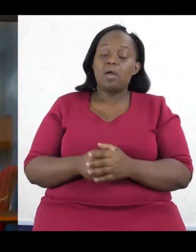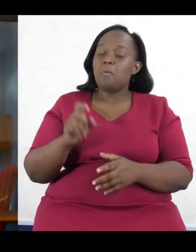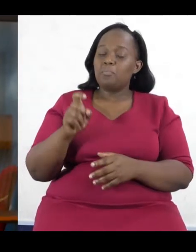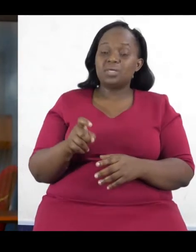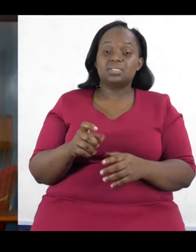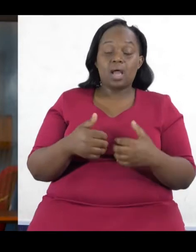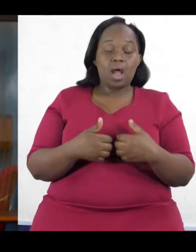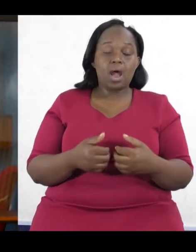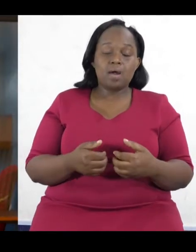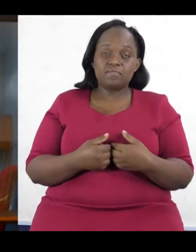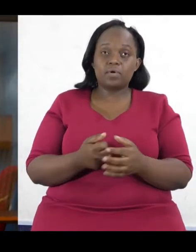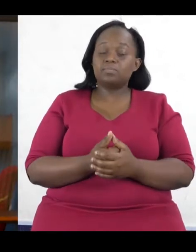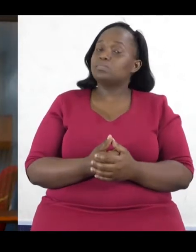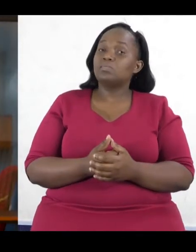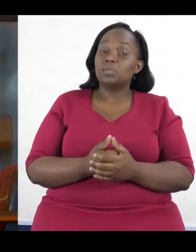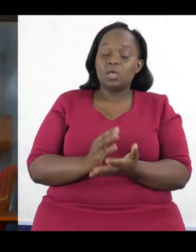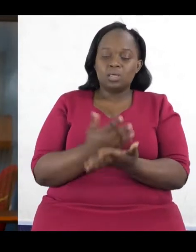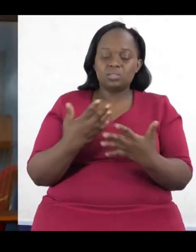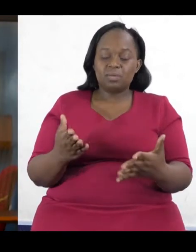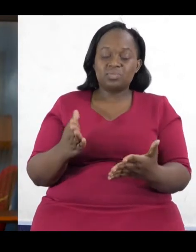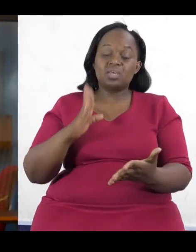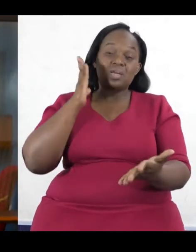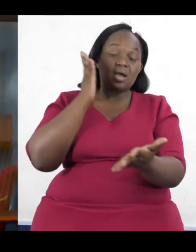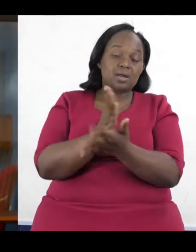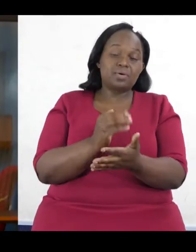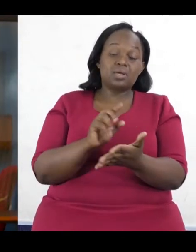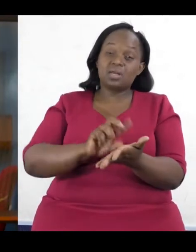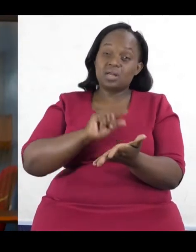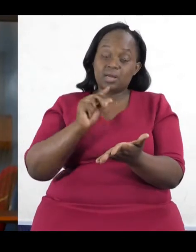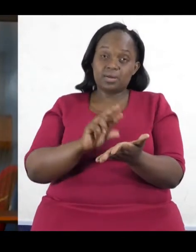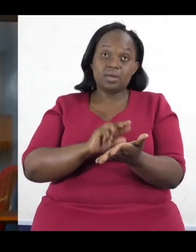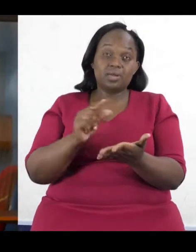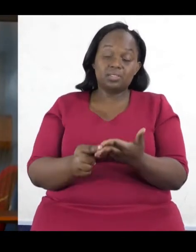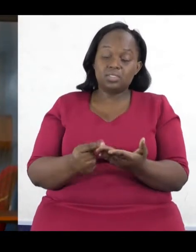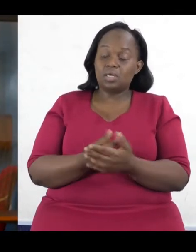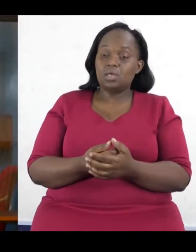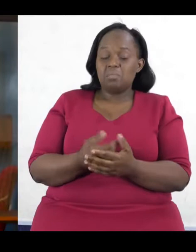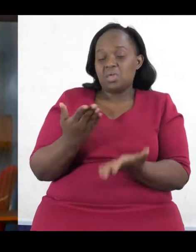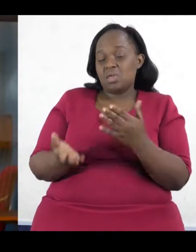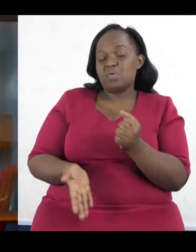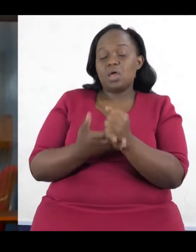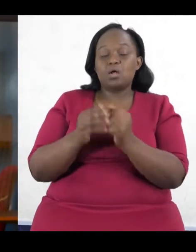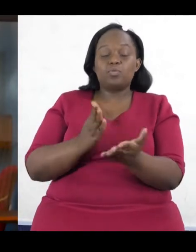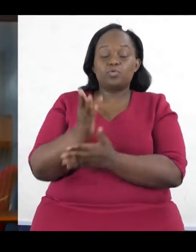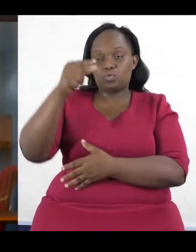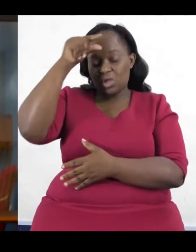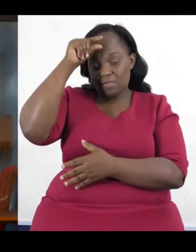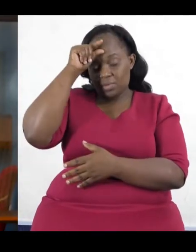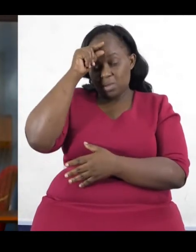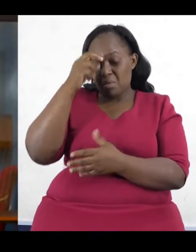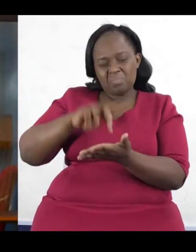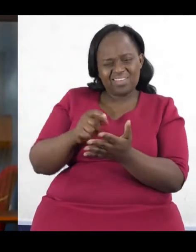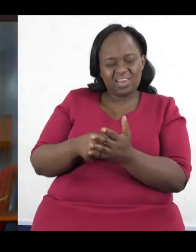scheme, which can actually be spearheaded by the government and the development partners. This, in very simple terms, means putting money in one